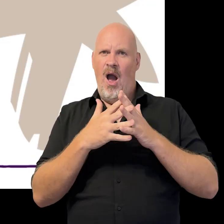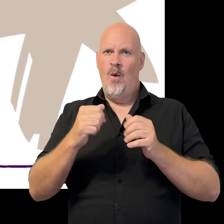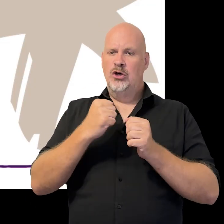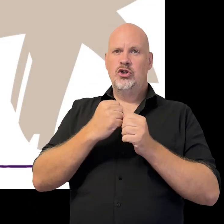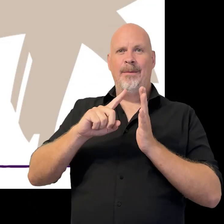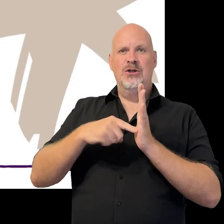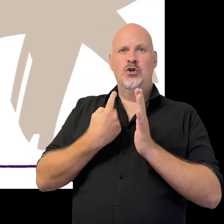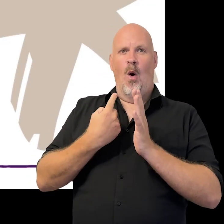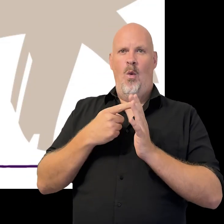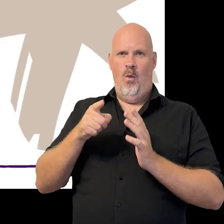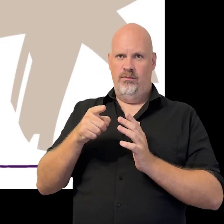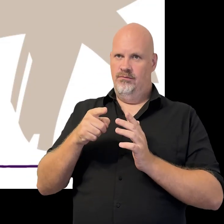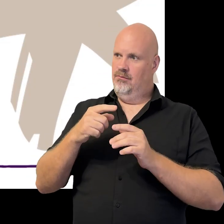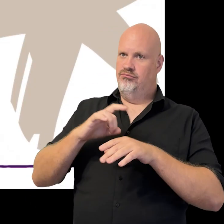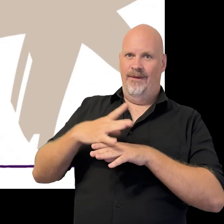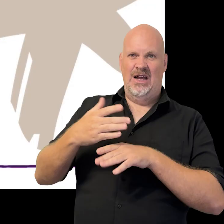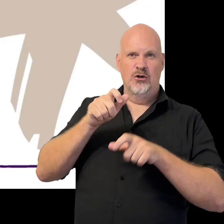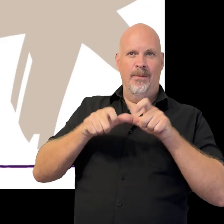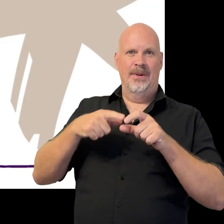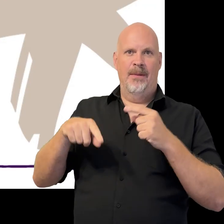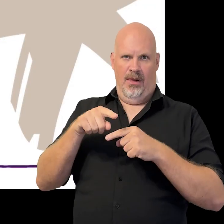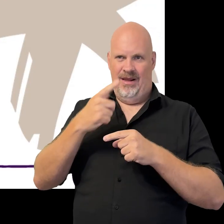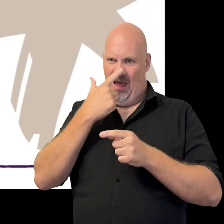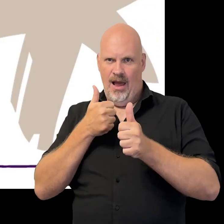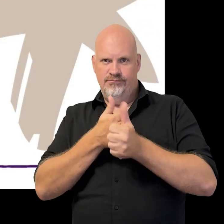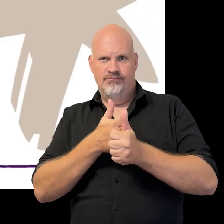we work through the webinar.